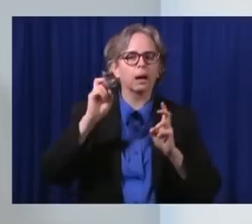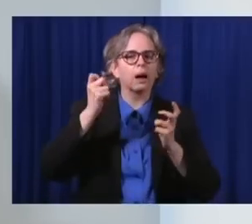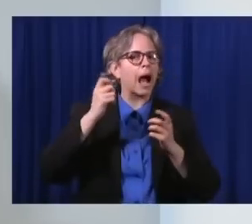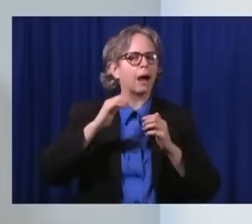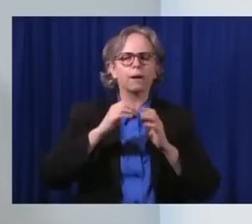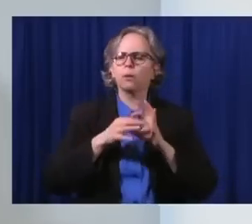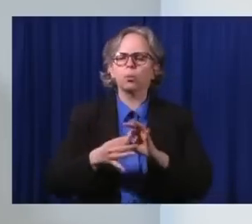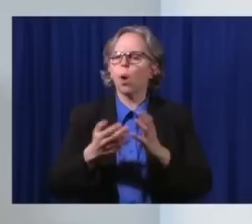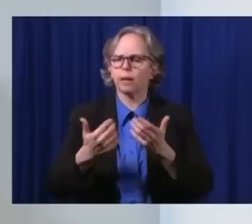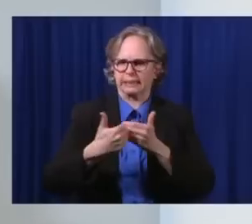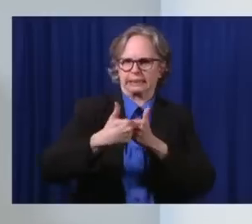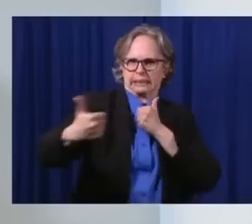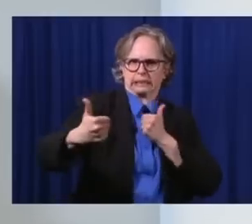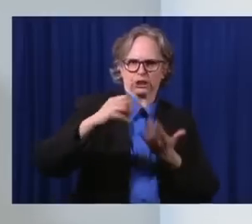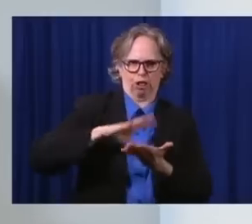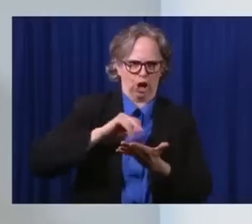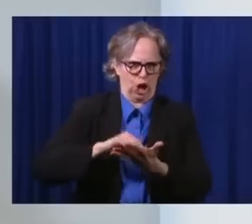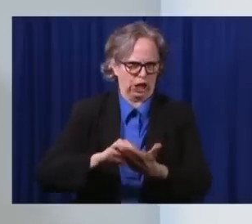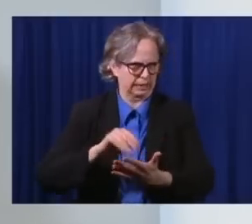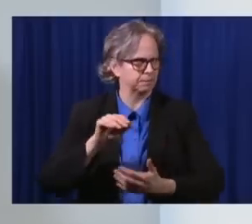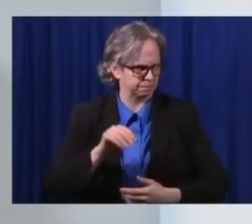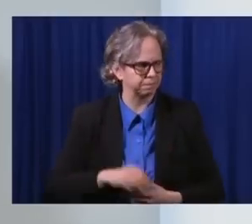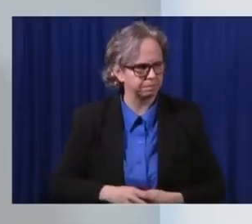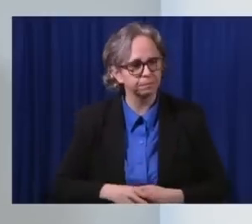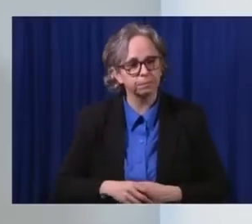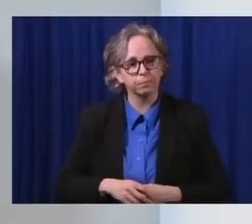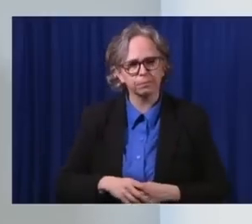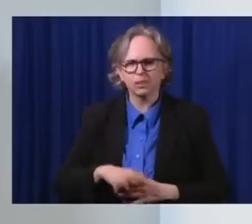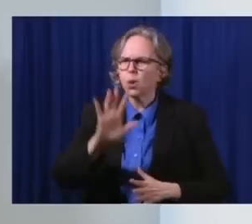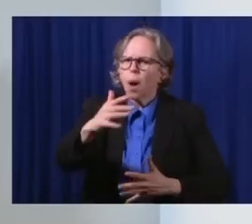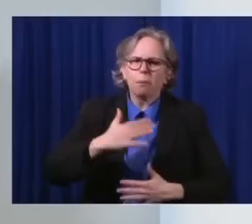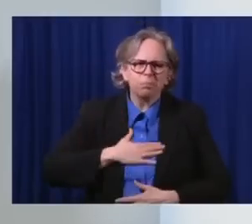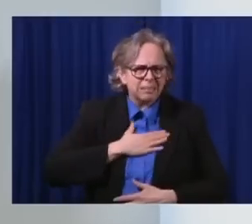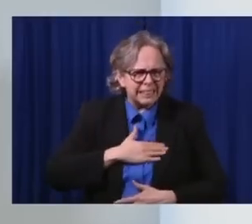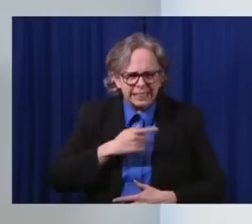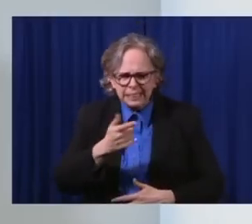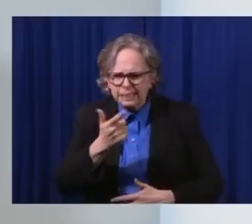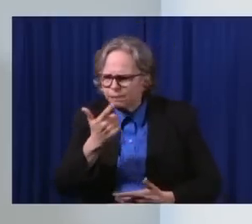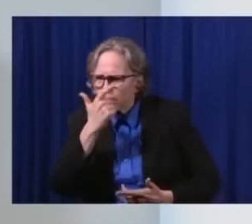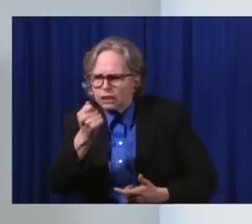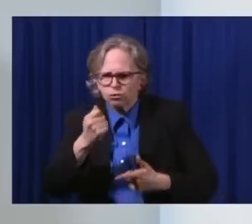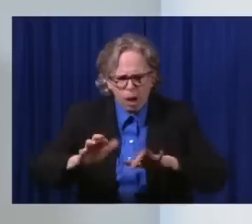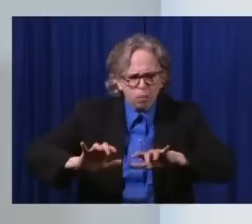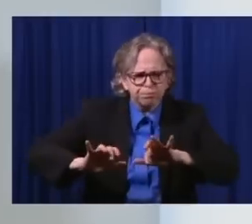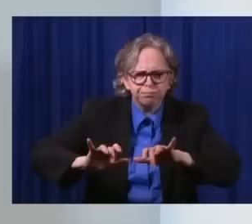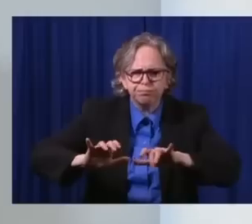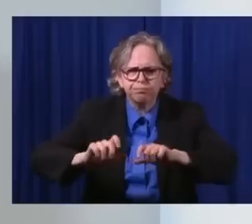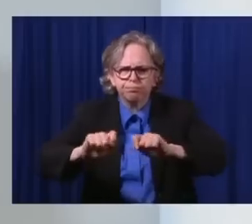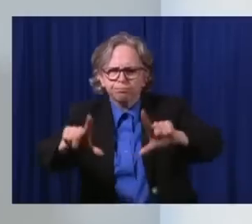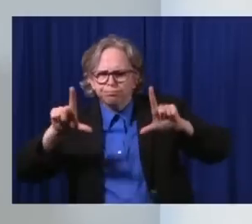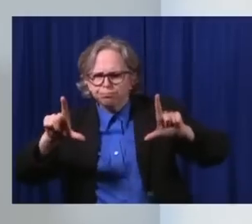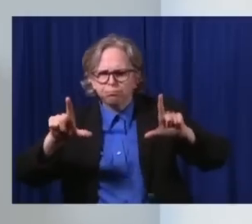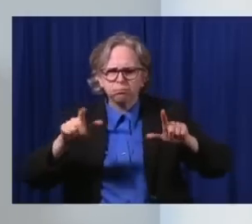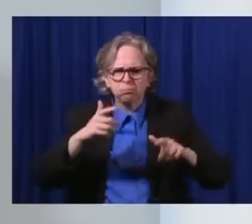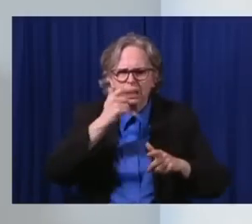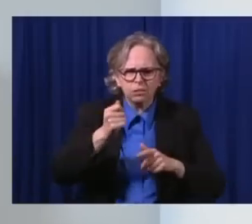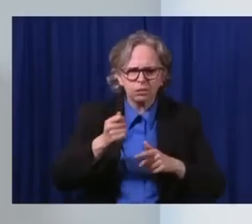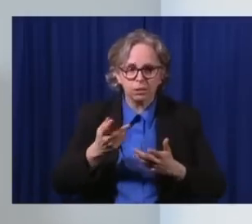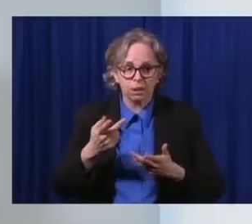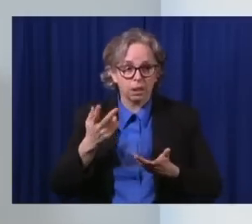learning. And so please take advantage of that if you're interested. We will reimburse an employer up